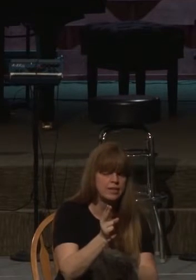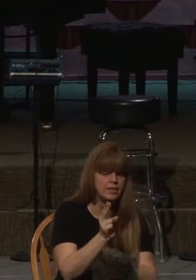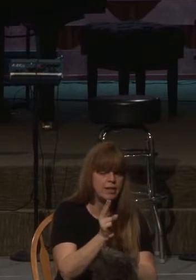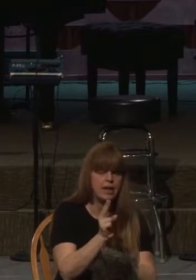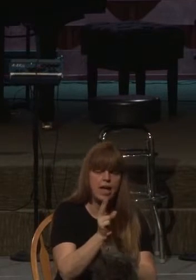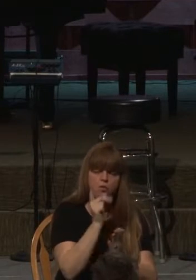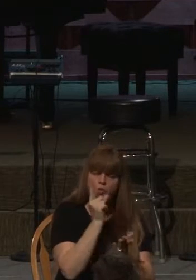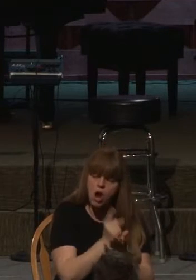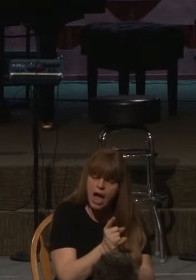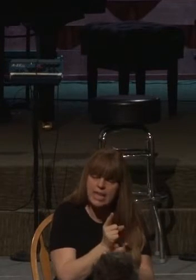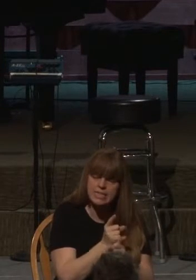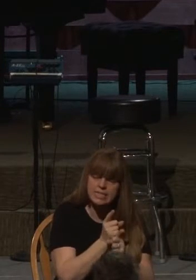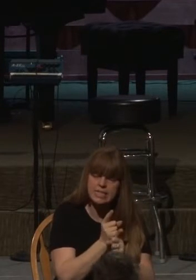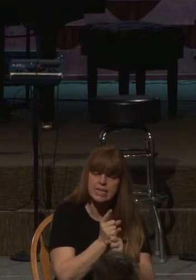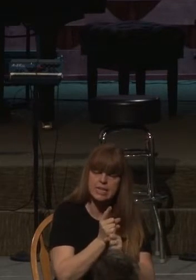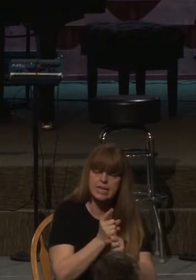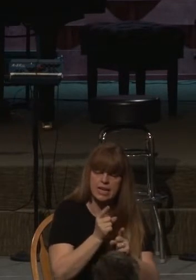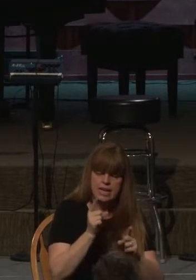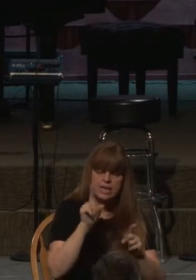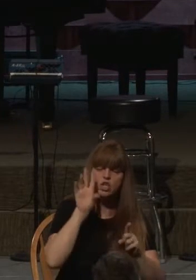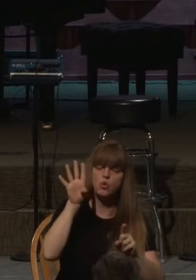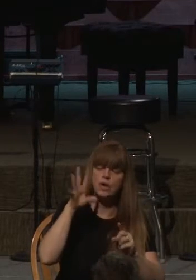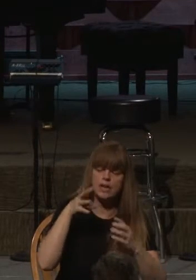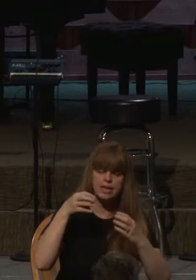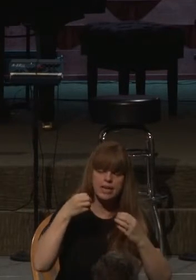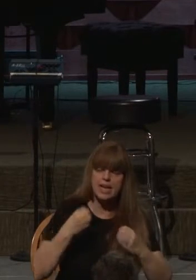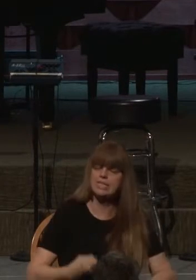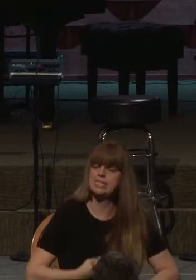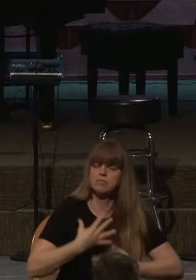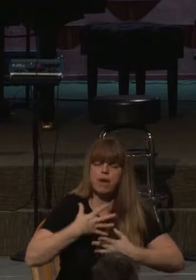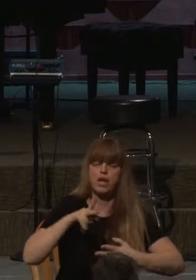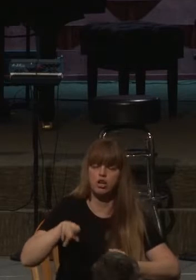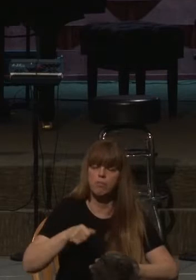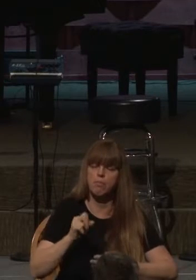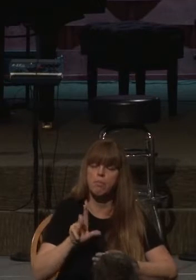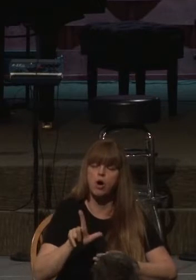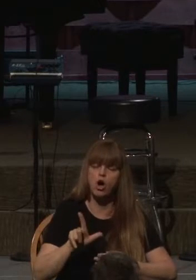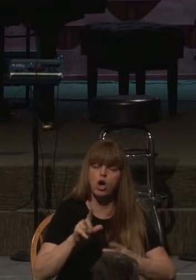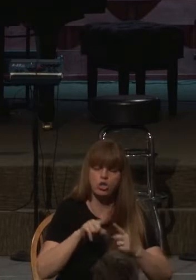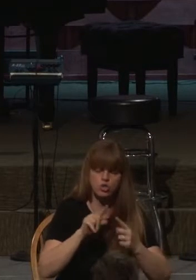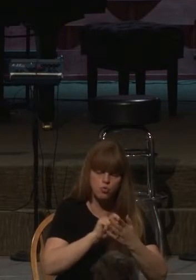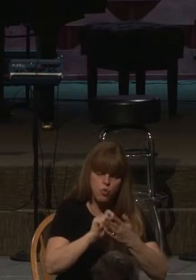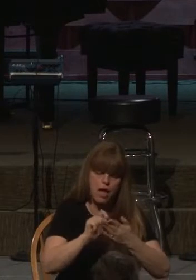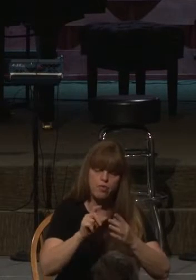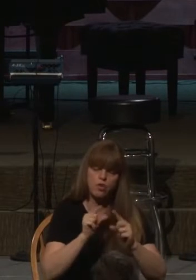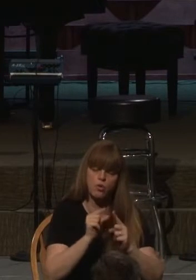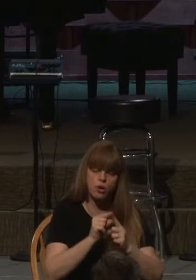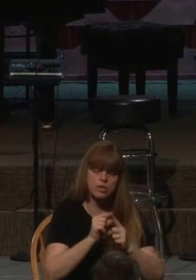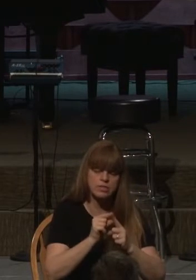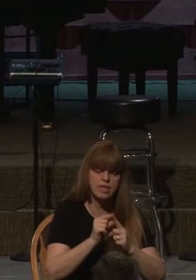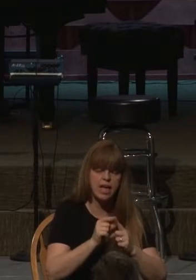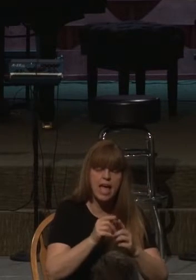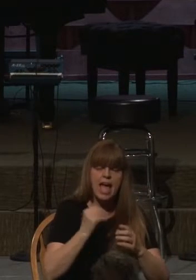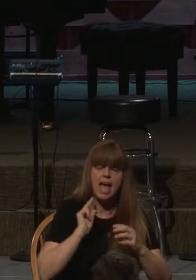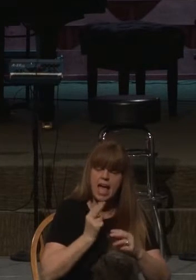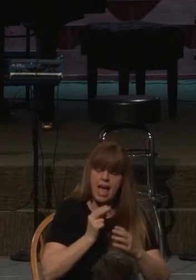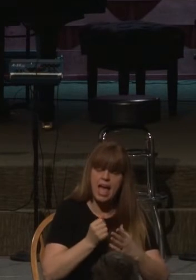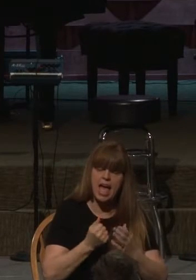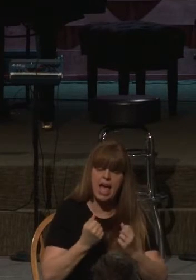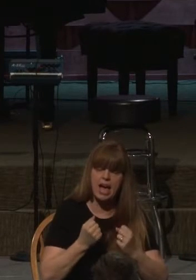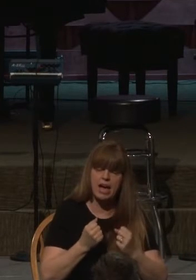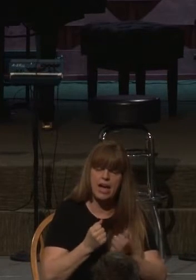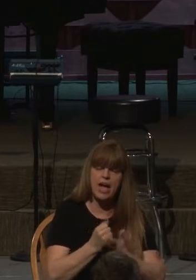as he inspired Paul to write these words. May we find then application in our lives, both individually